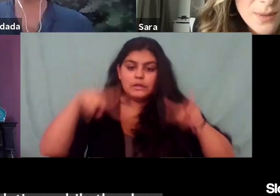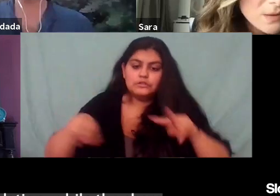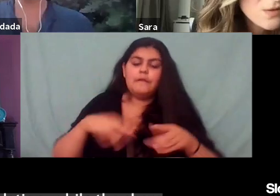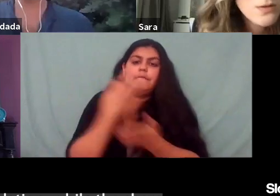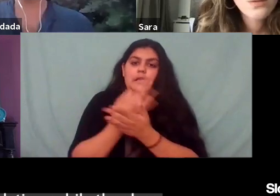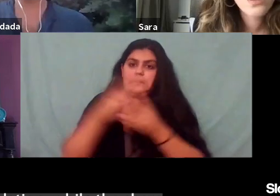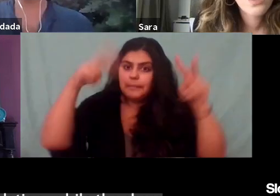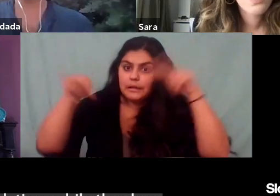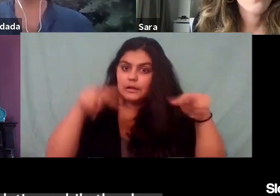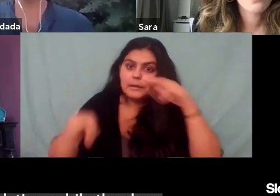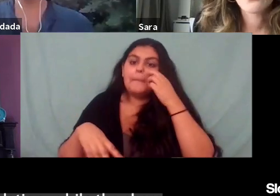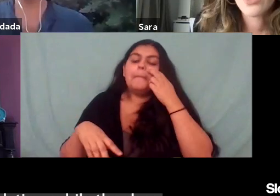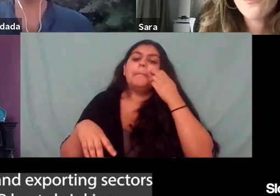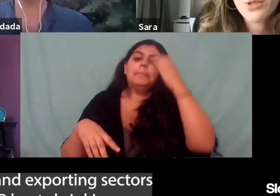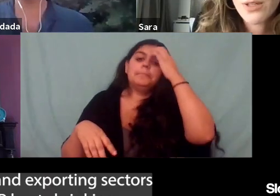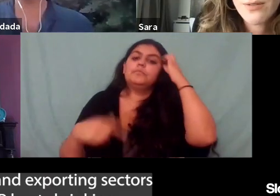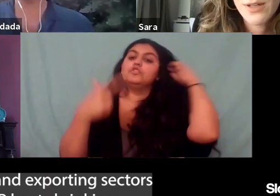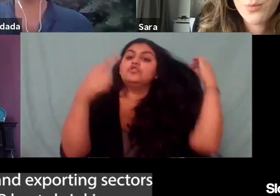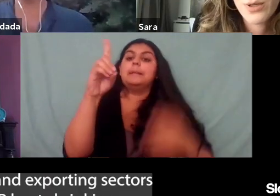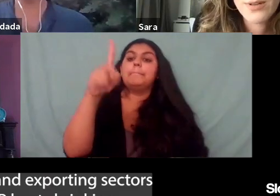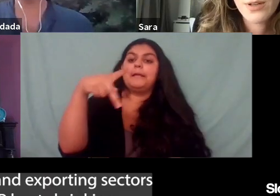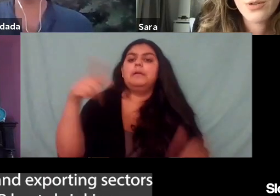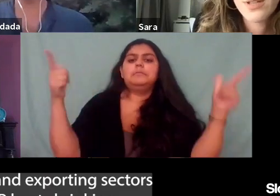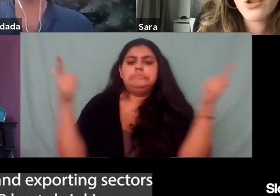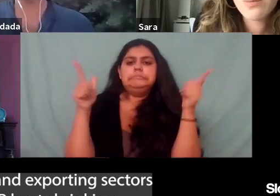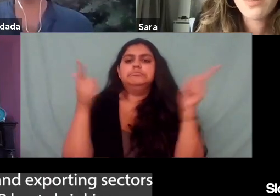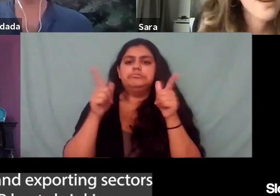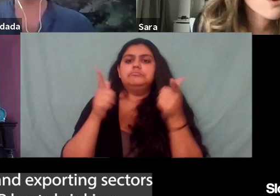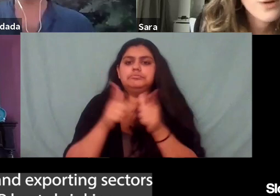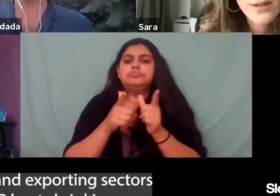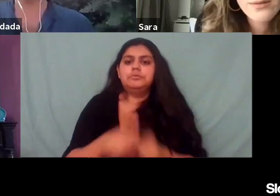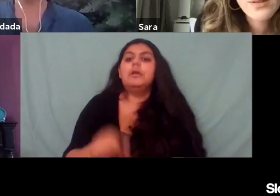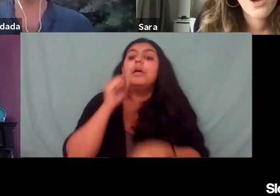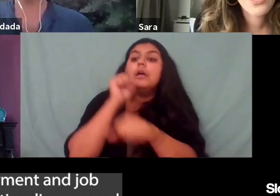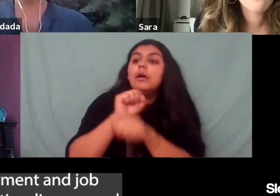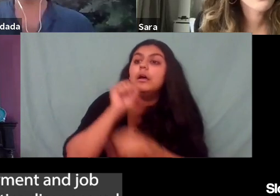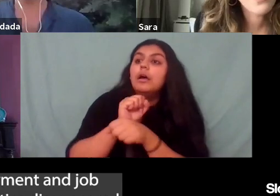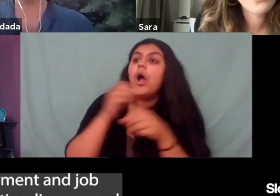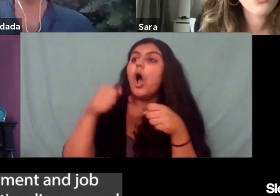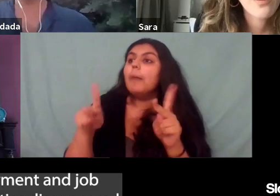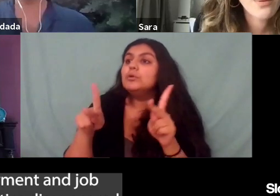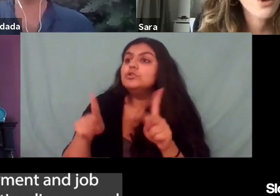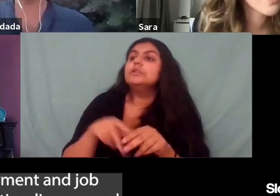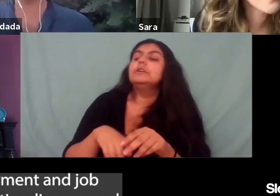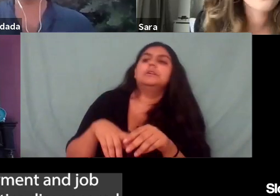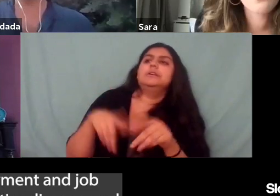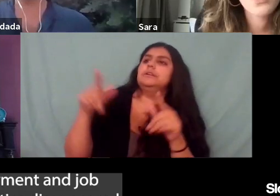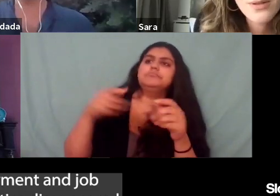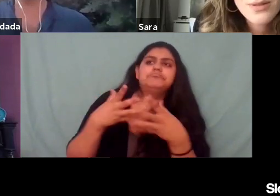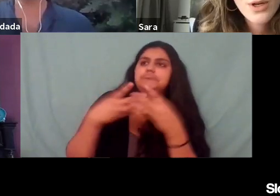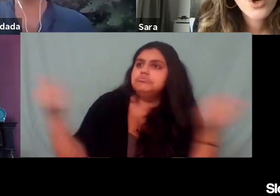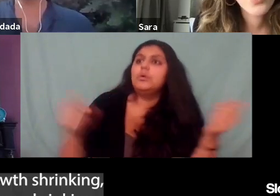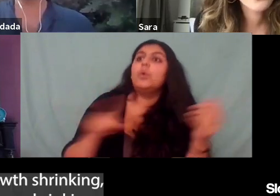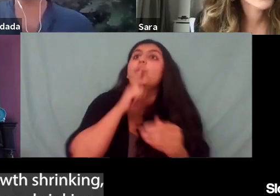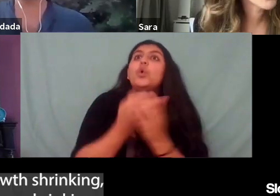estate speculations, while the share of productive and exporting sectors in the GDP kept shrinking, employment and job opportunities